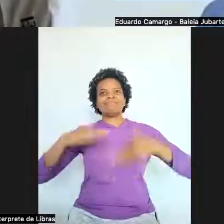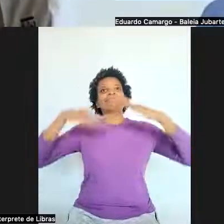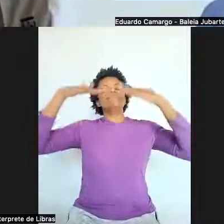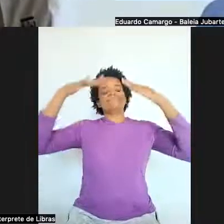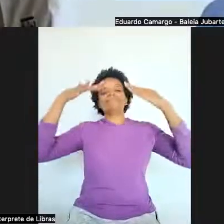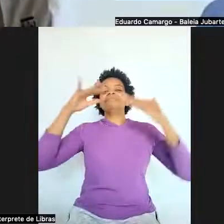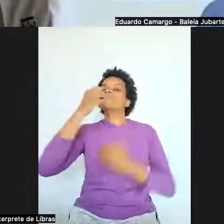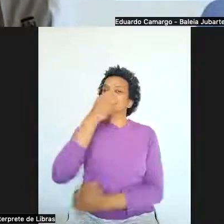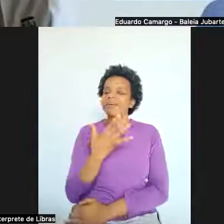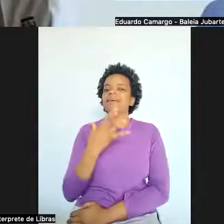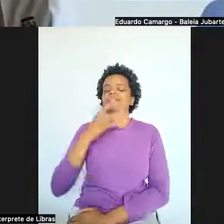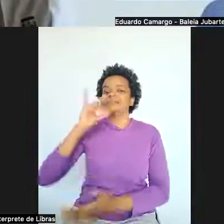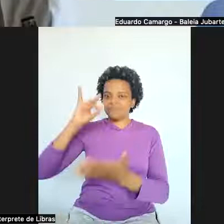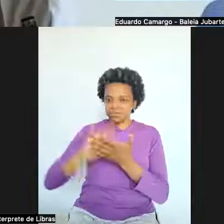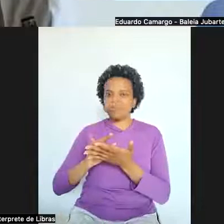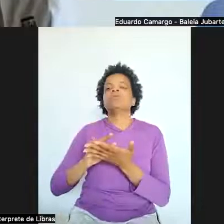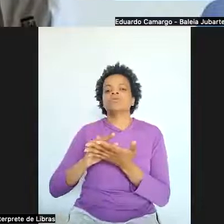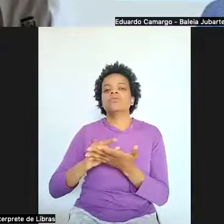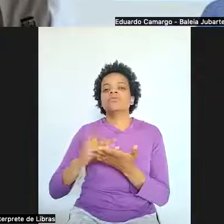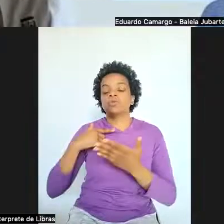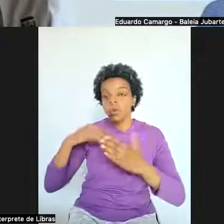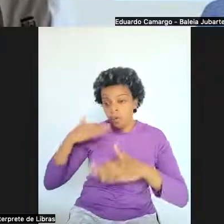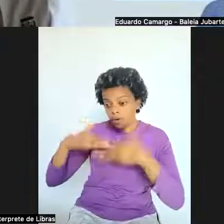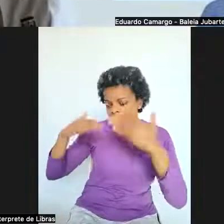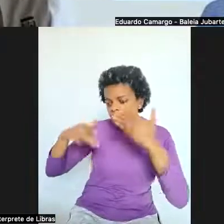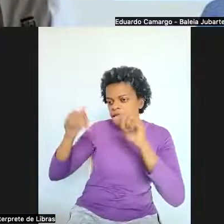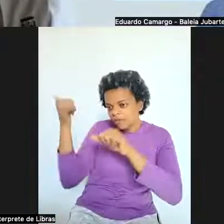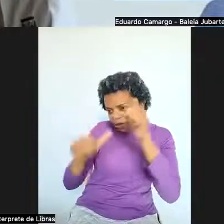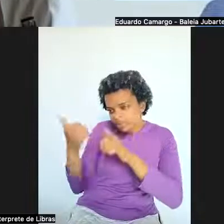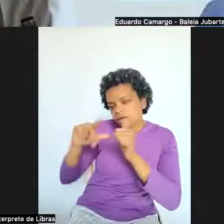species. And this is a huge